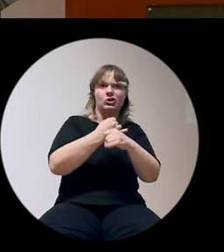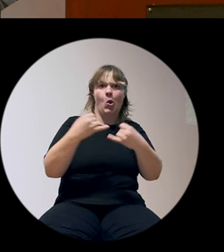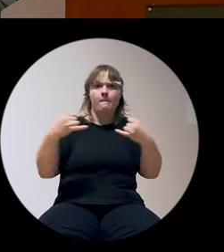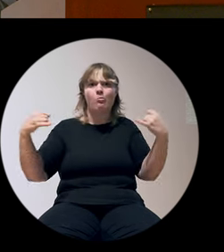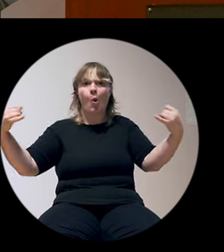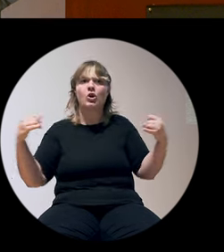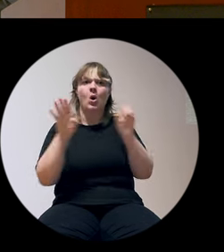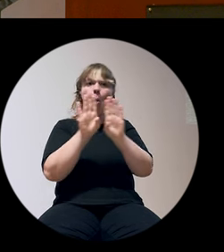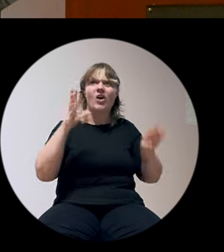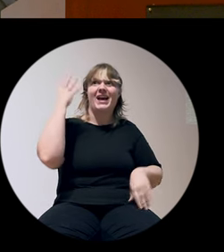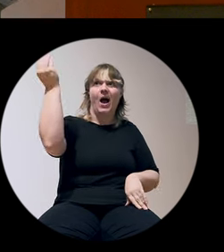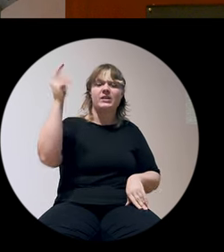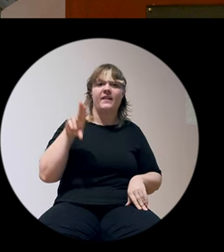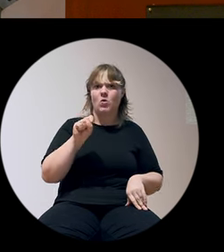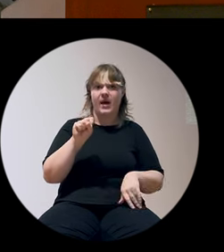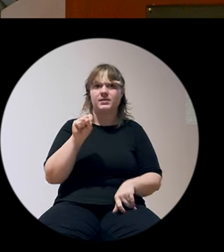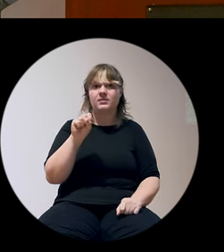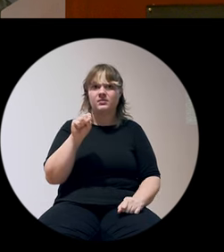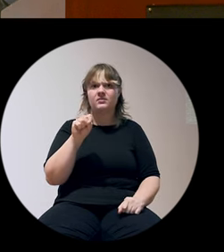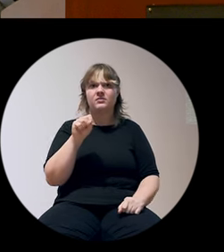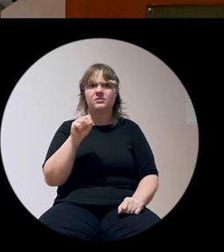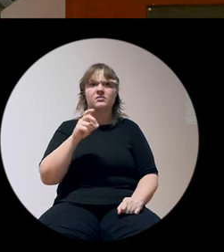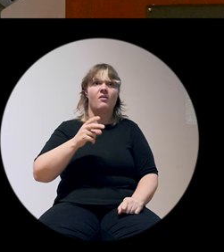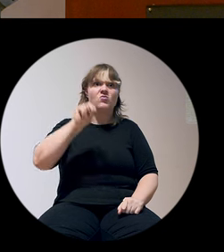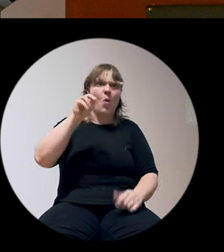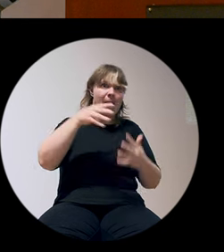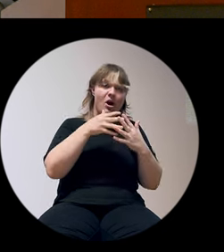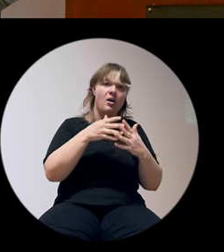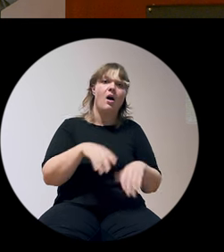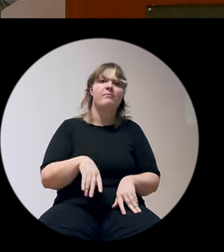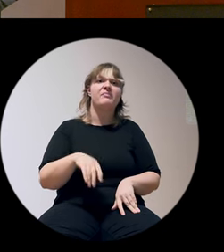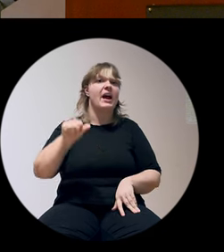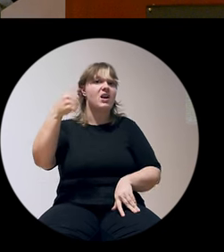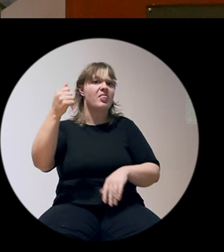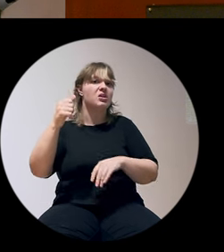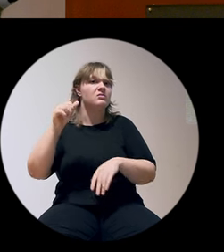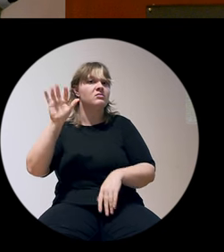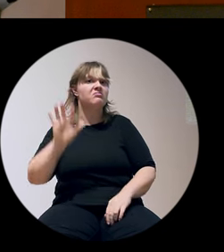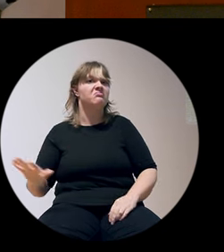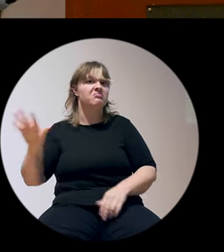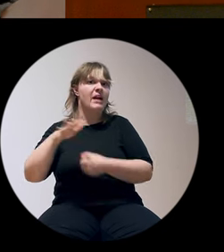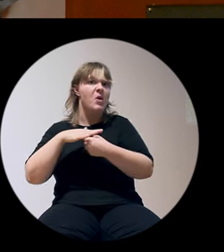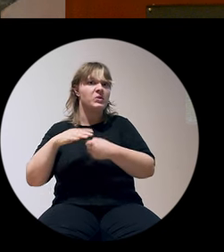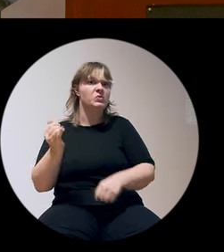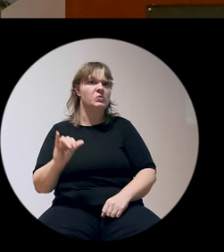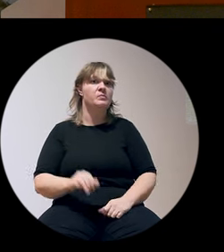walls outside of the US, outside of North America and other continents.